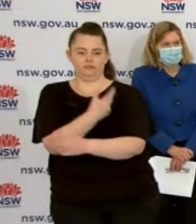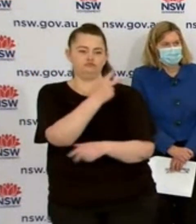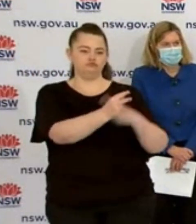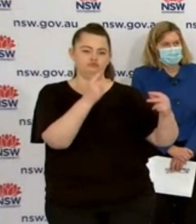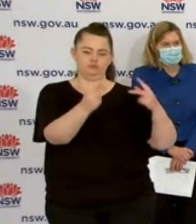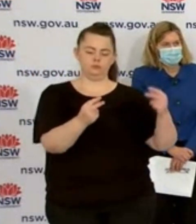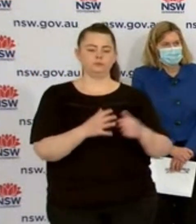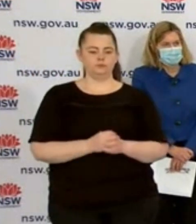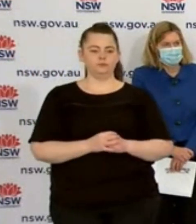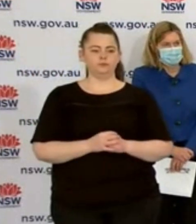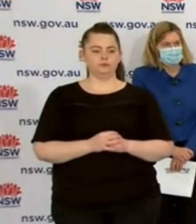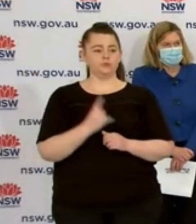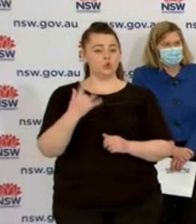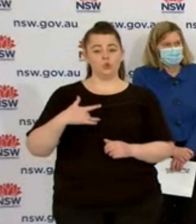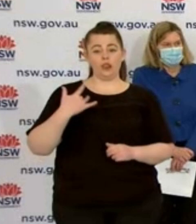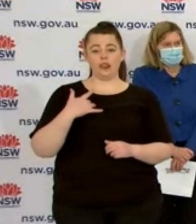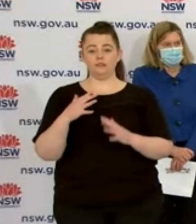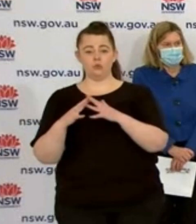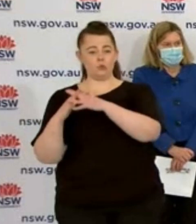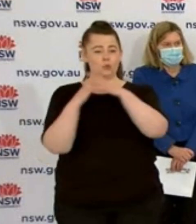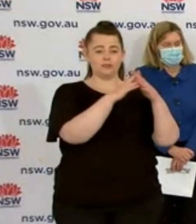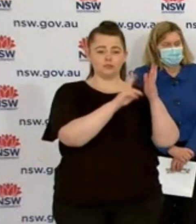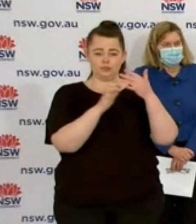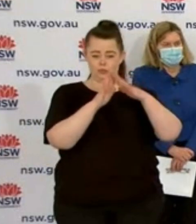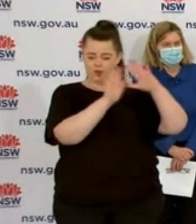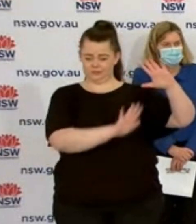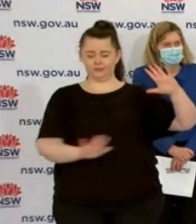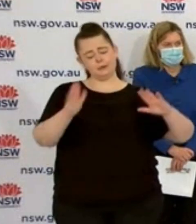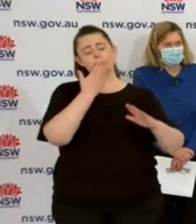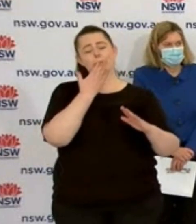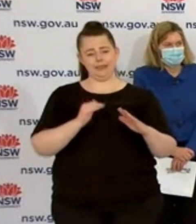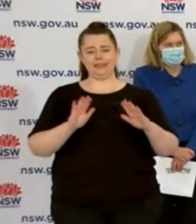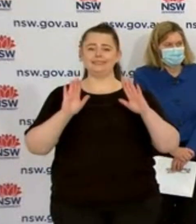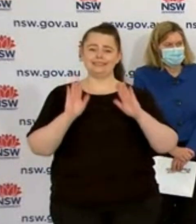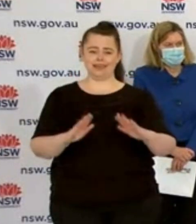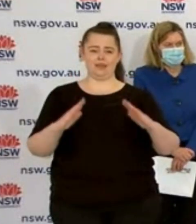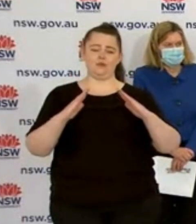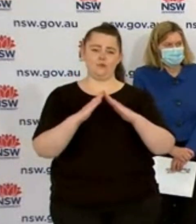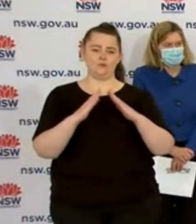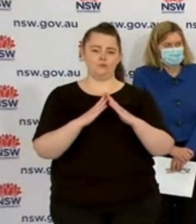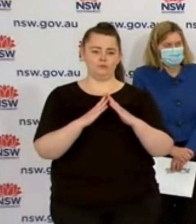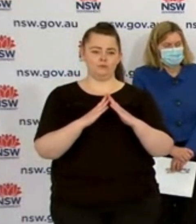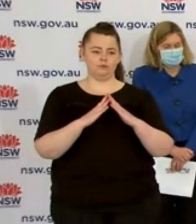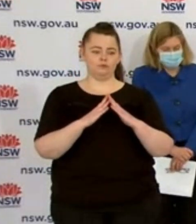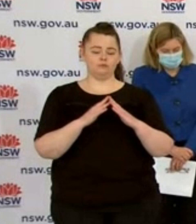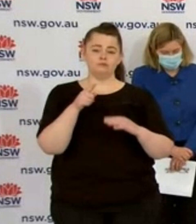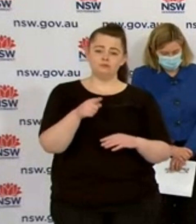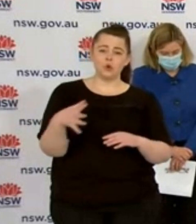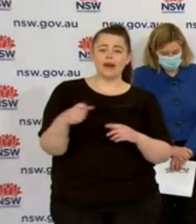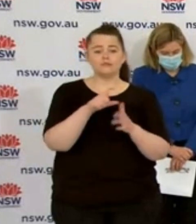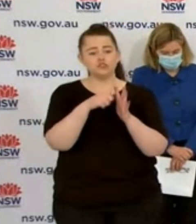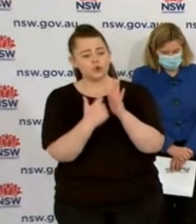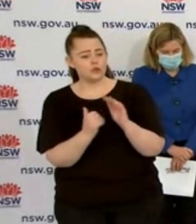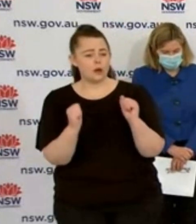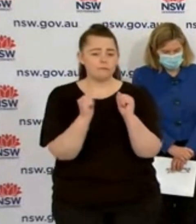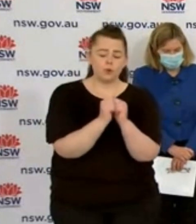To everyone in regional rural New South Wales, my message is clear, is to stay home. Of course, there are reasons you can leave for work, for medical appointments, of